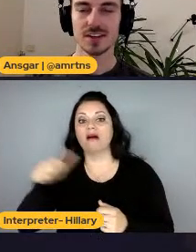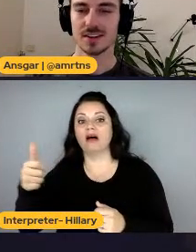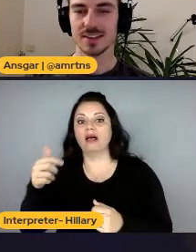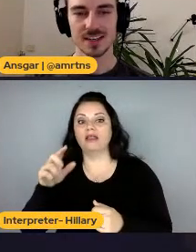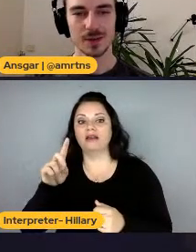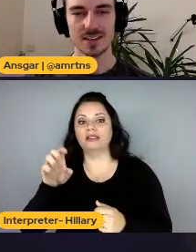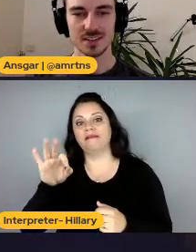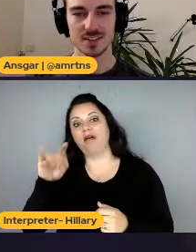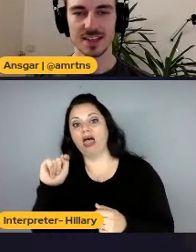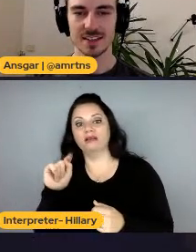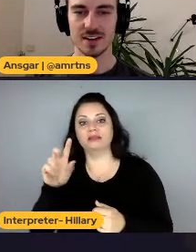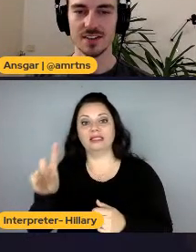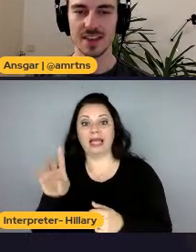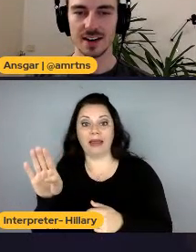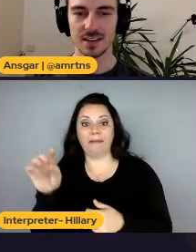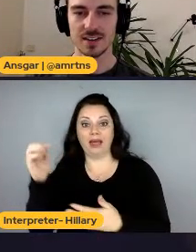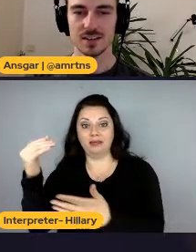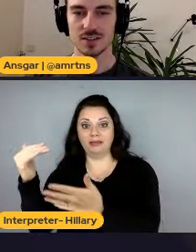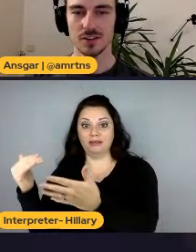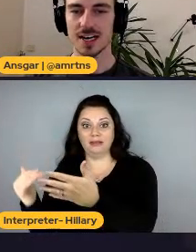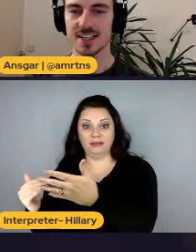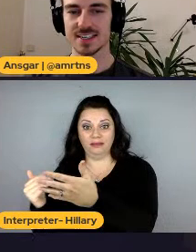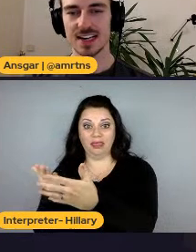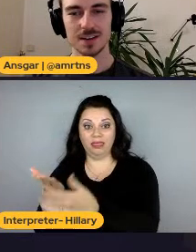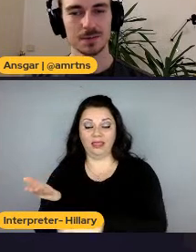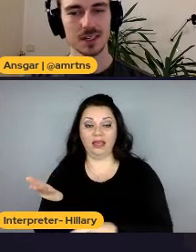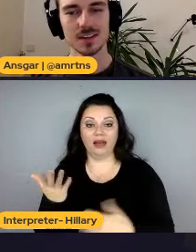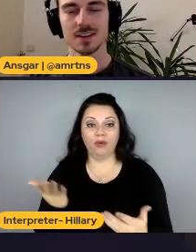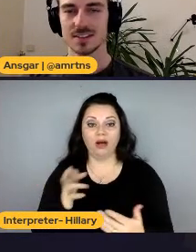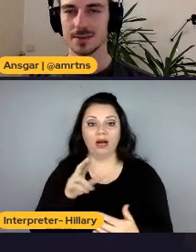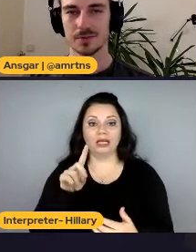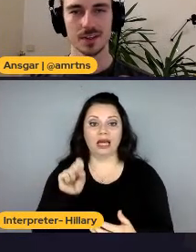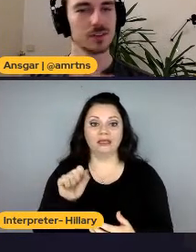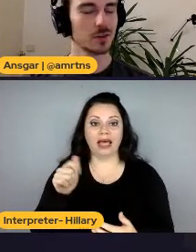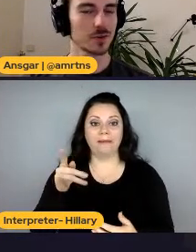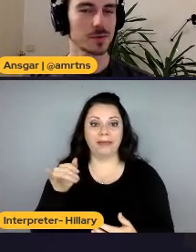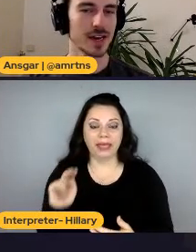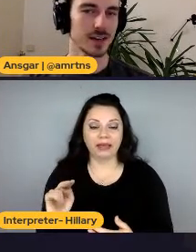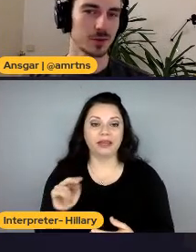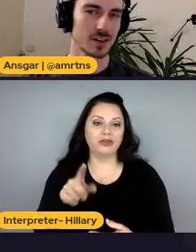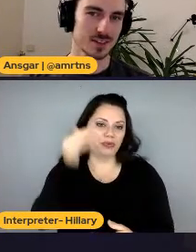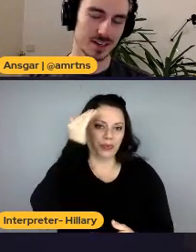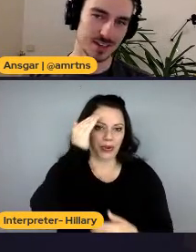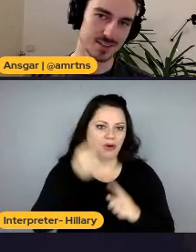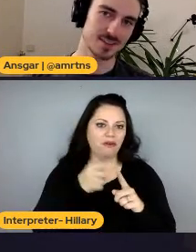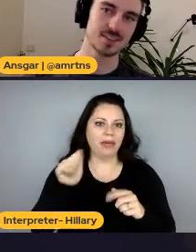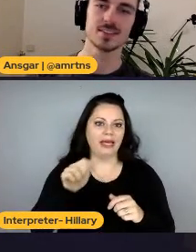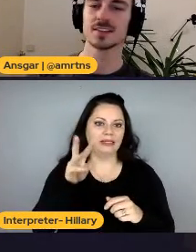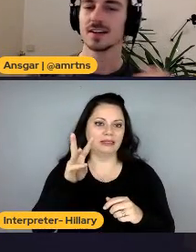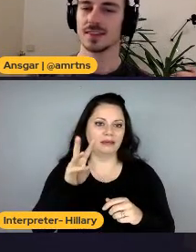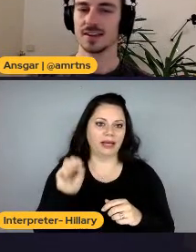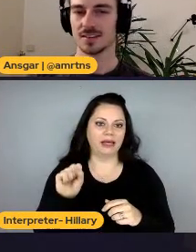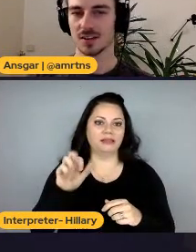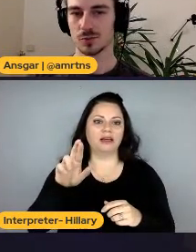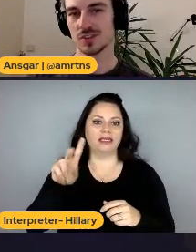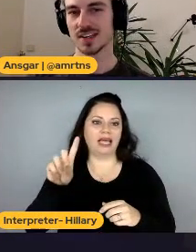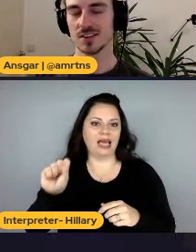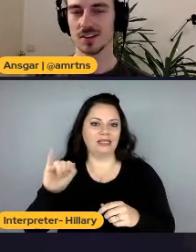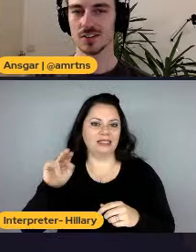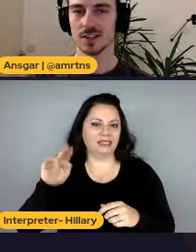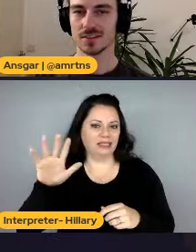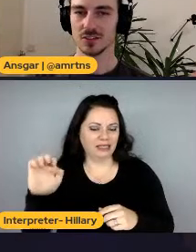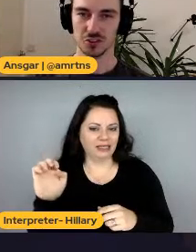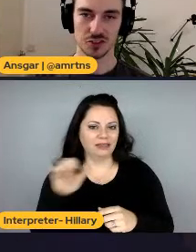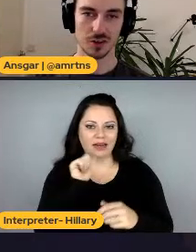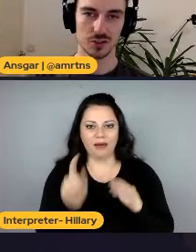default databases that are in there. So RDS admin, something you know from your AWS RDS instance, that is not present